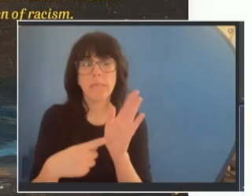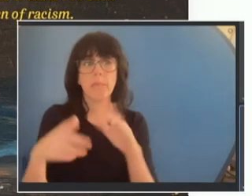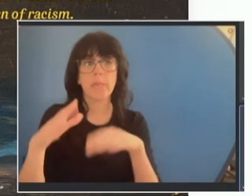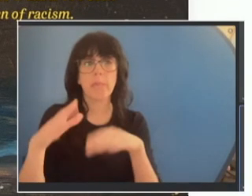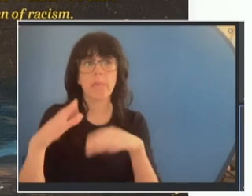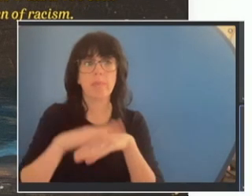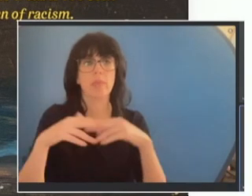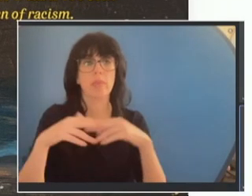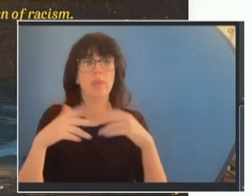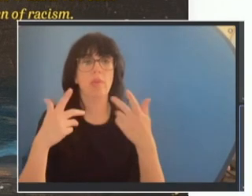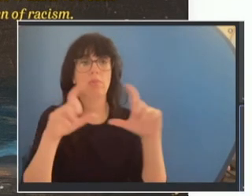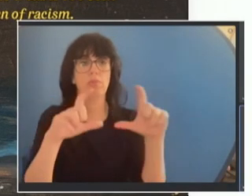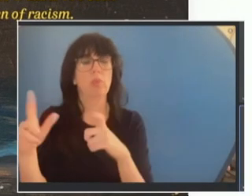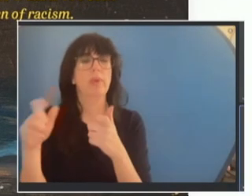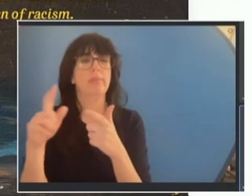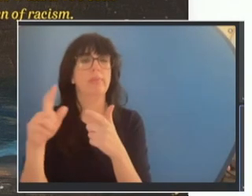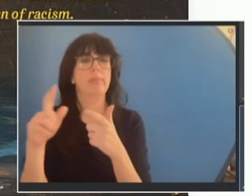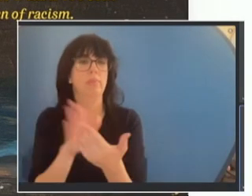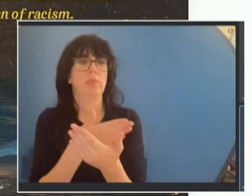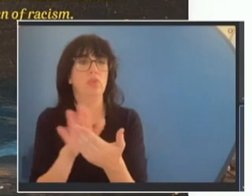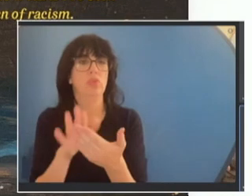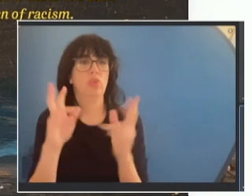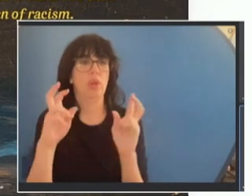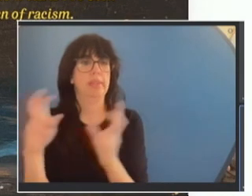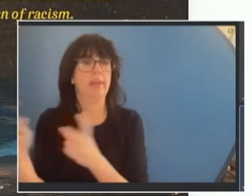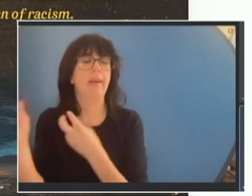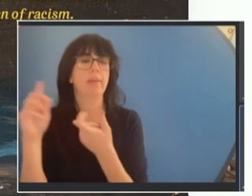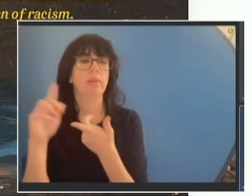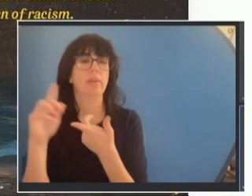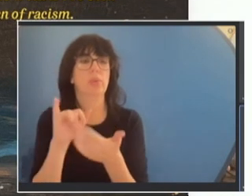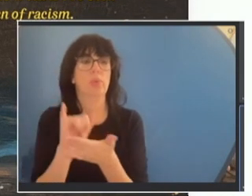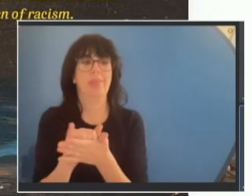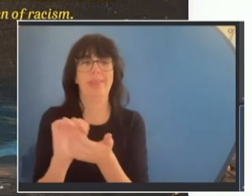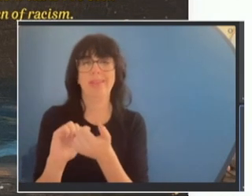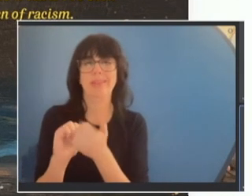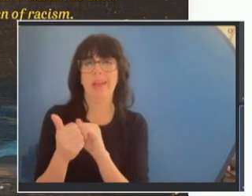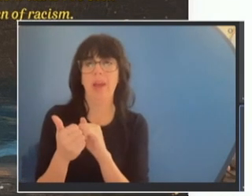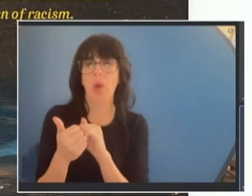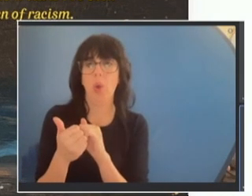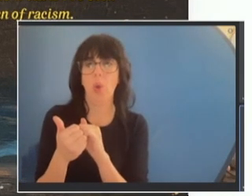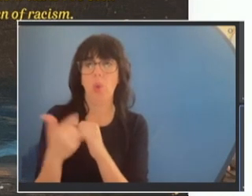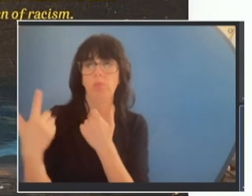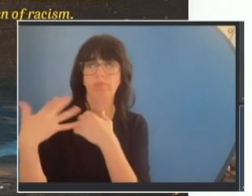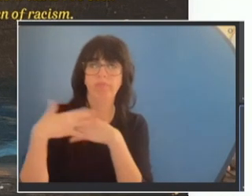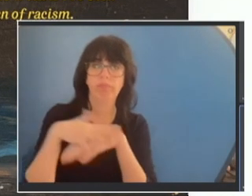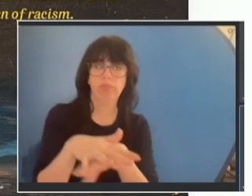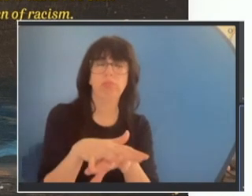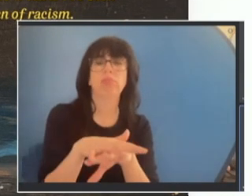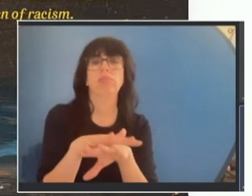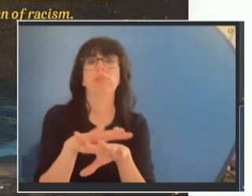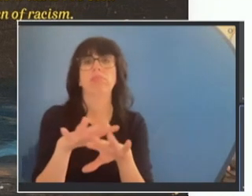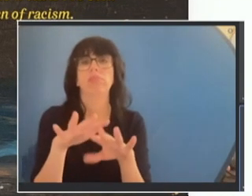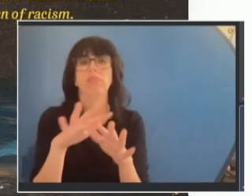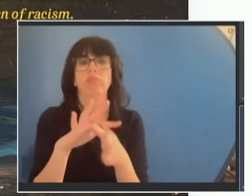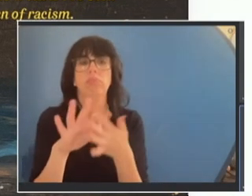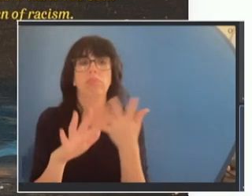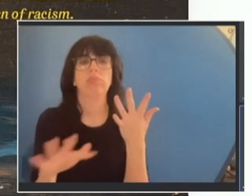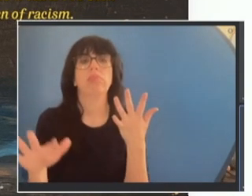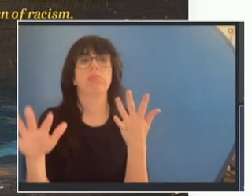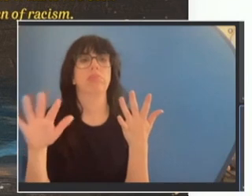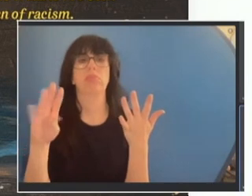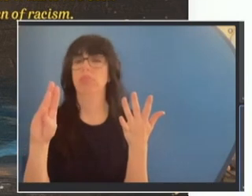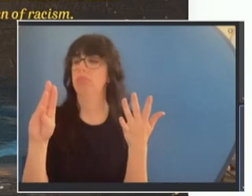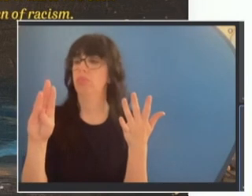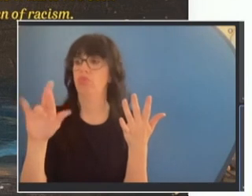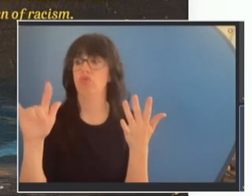song titles. So that is how we integrated Bayard Rustin's love for music